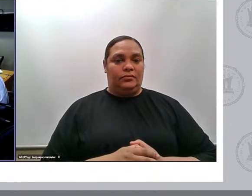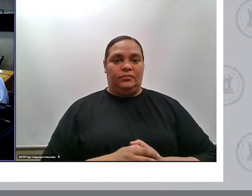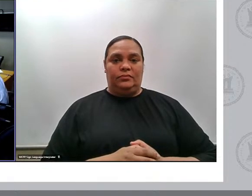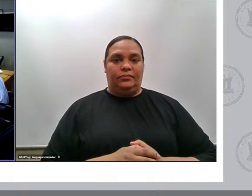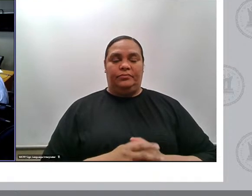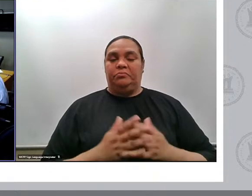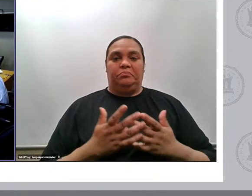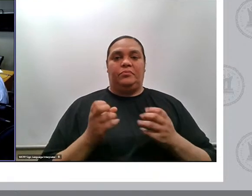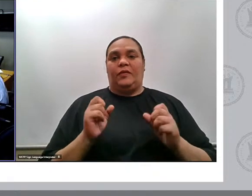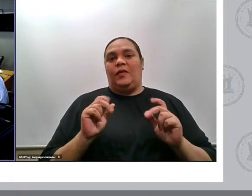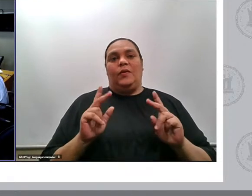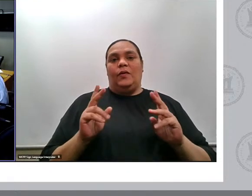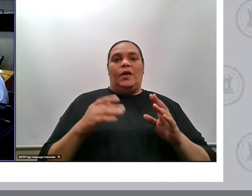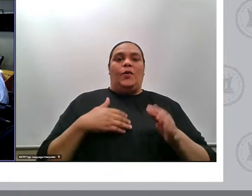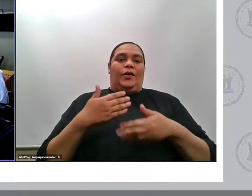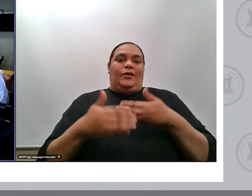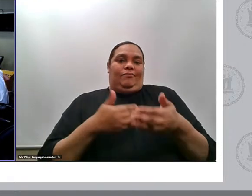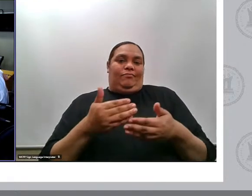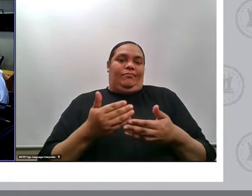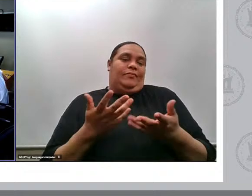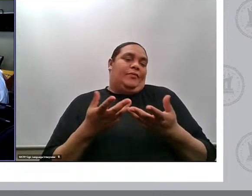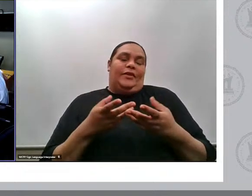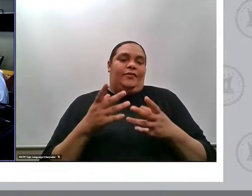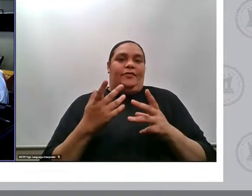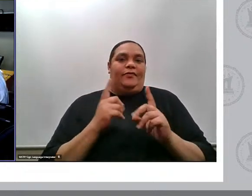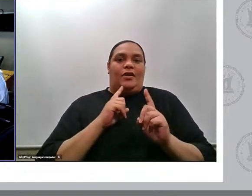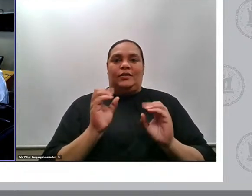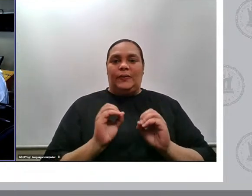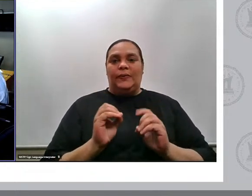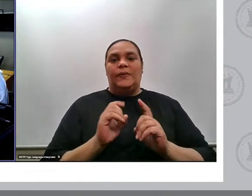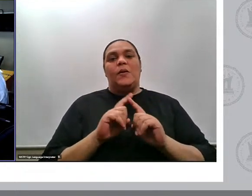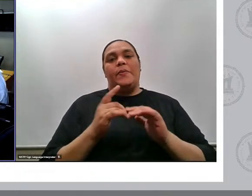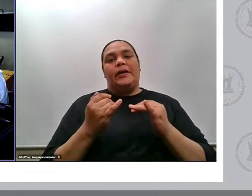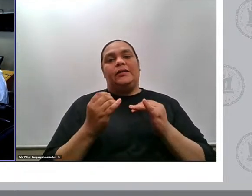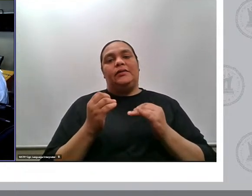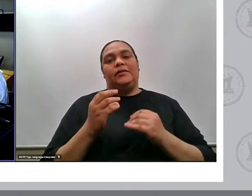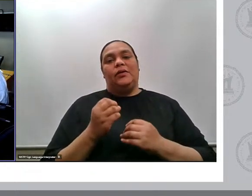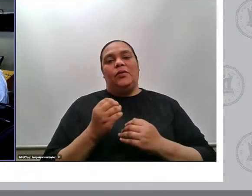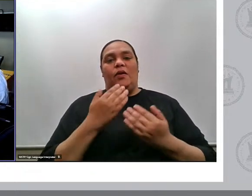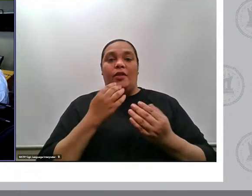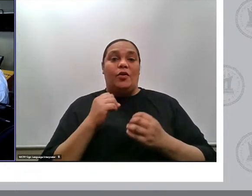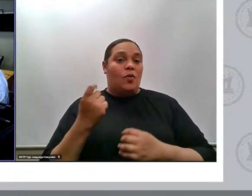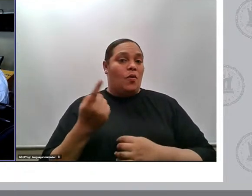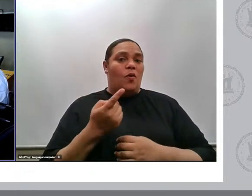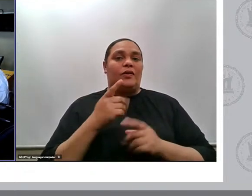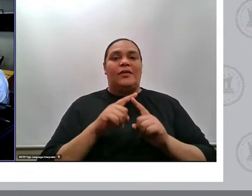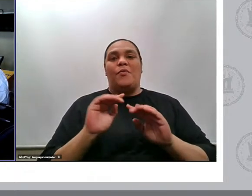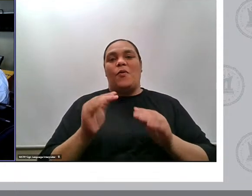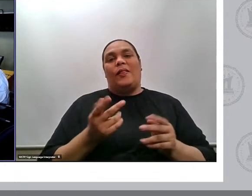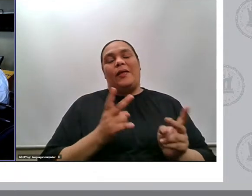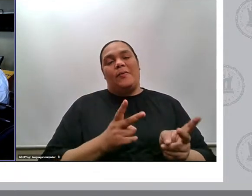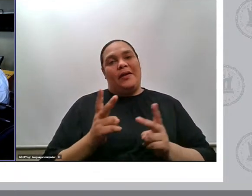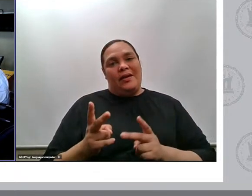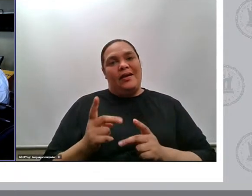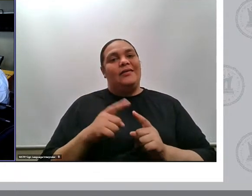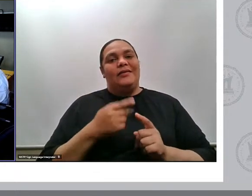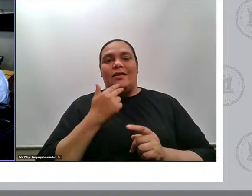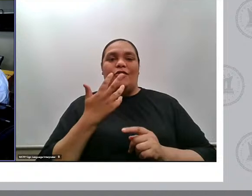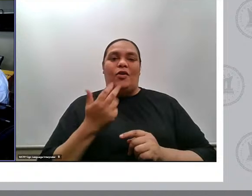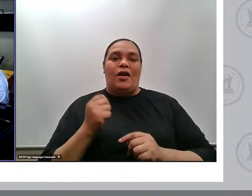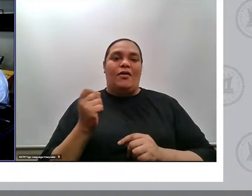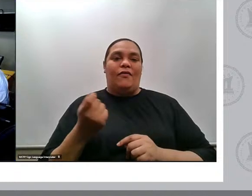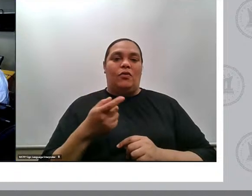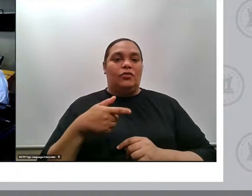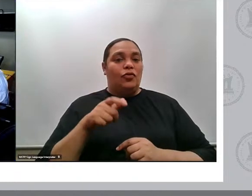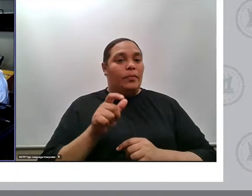Okay, we'll move on in that case. So thank you, everybody, and welcome again. It's great to have you all today for